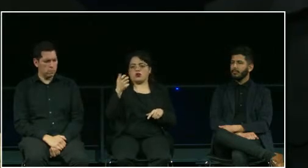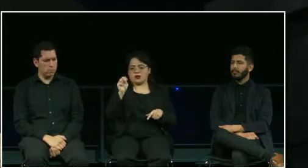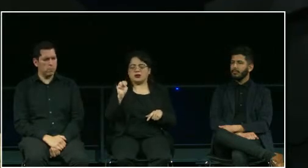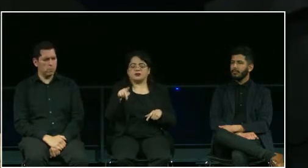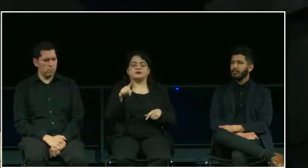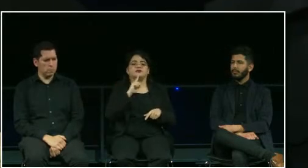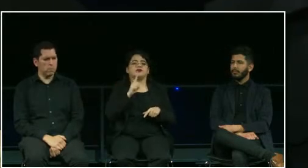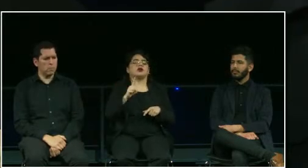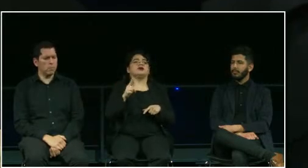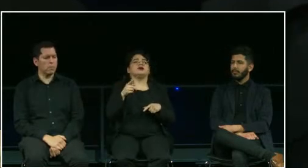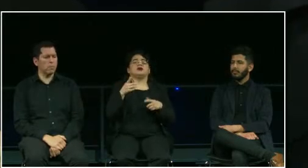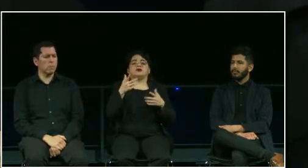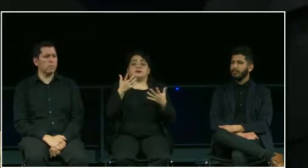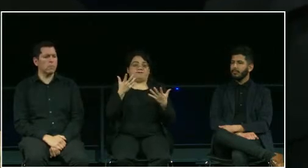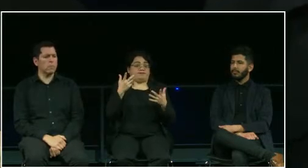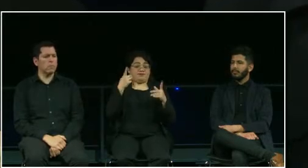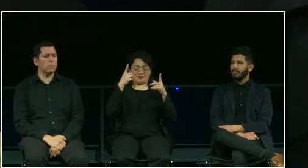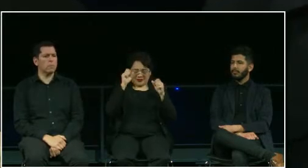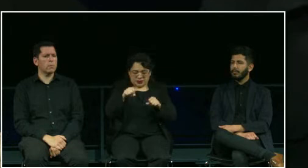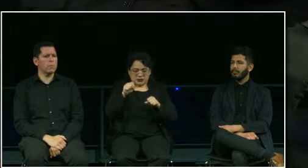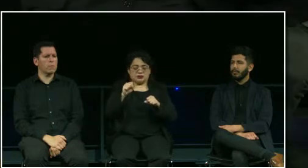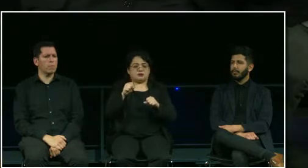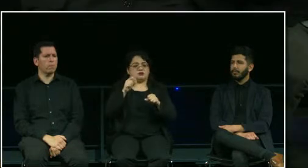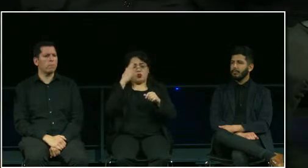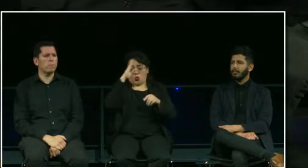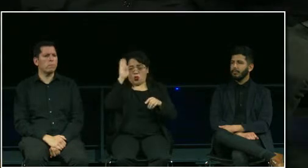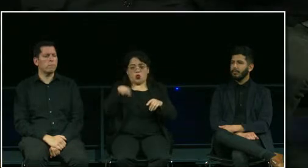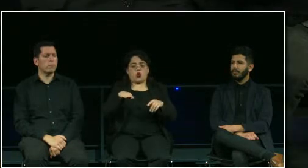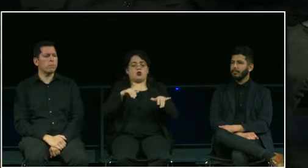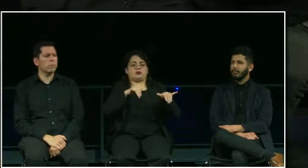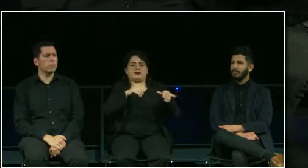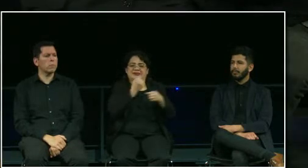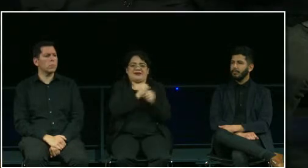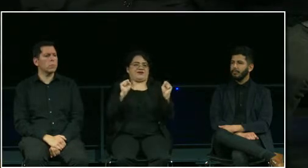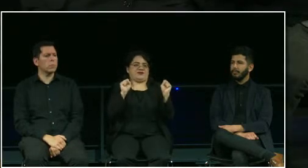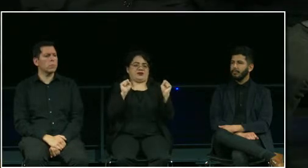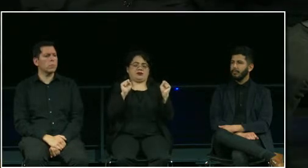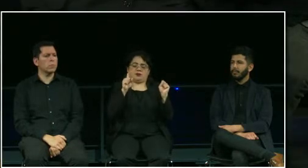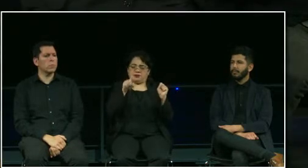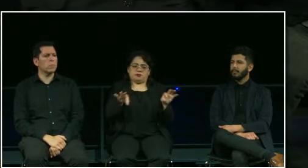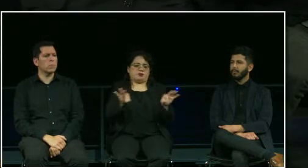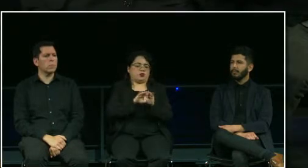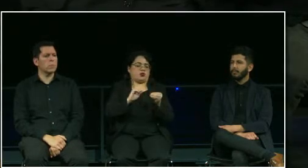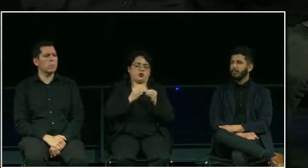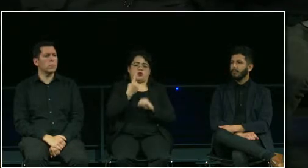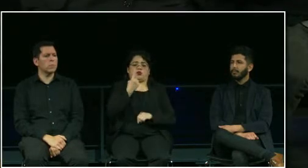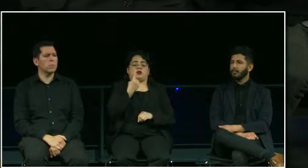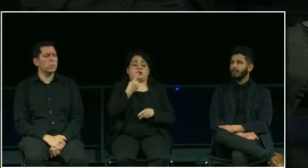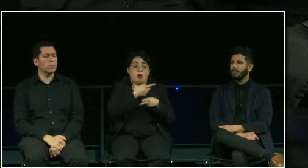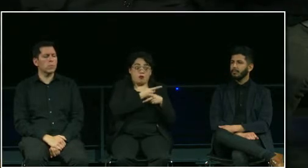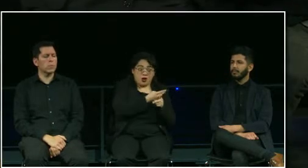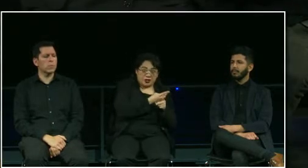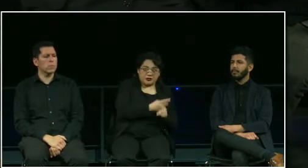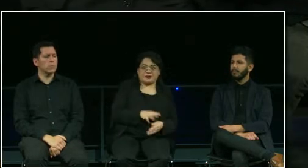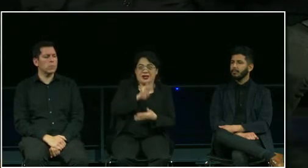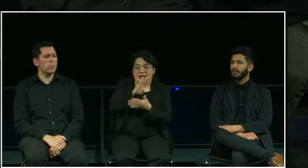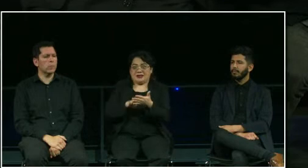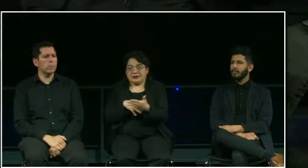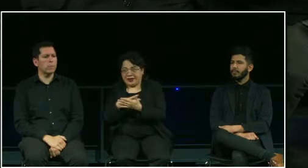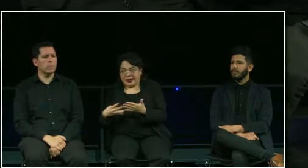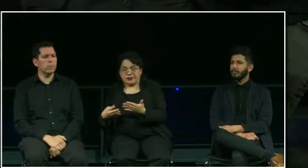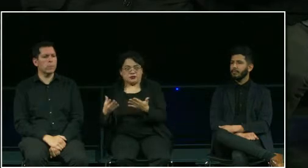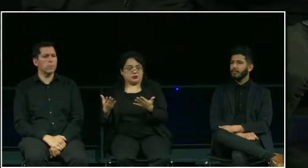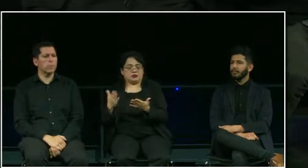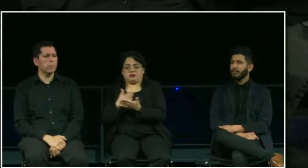sort of a mantra of safety. Production suddenly meant something other than just, budgets and schedule. It became sort